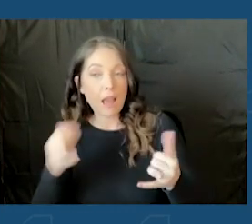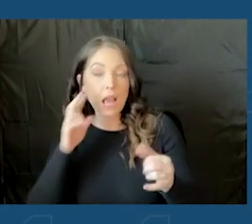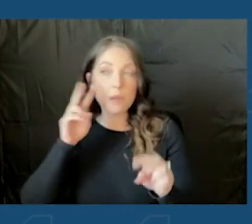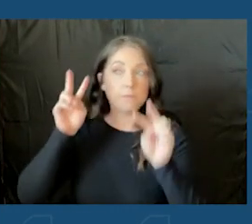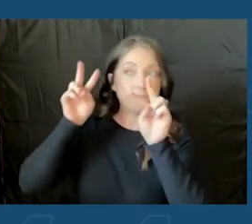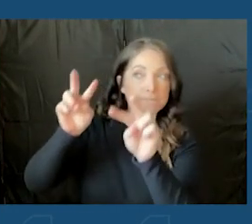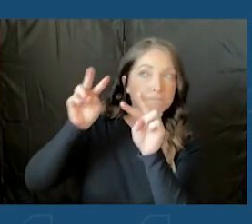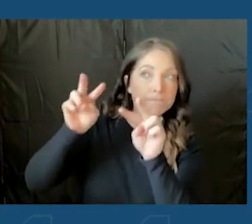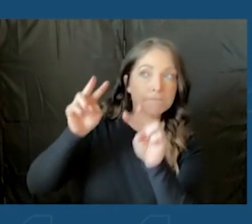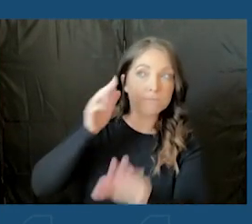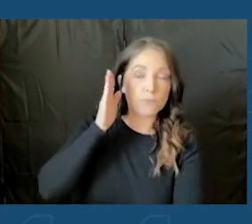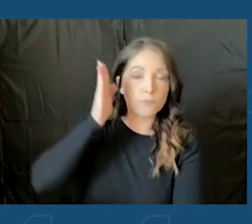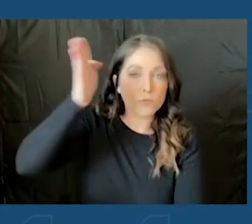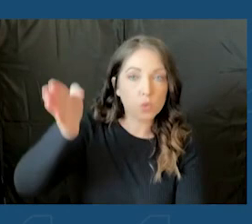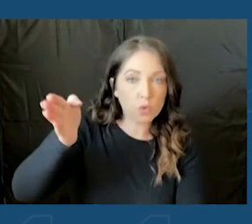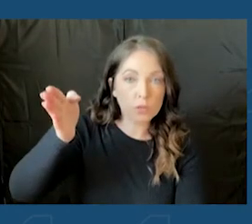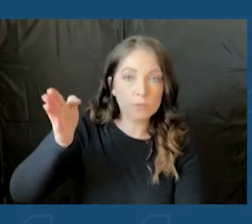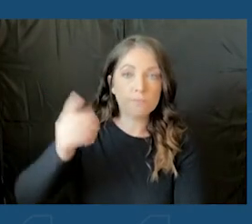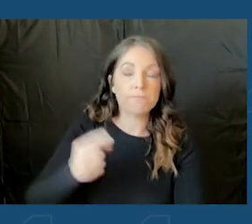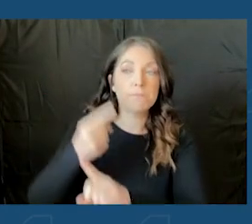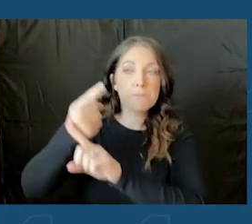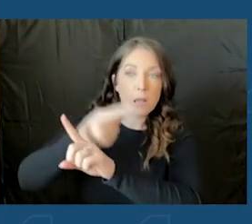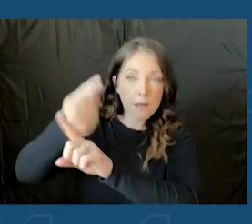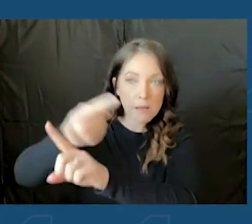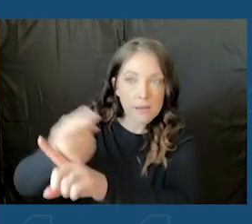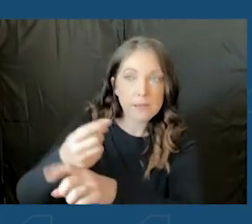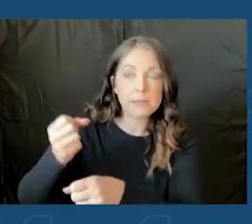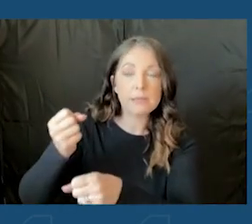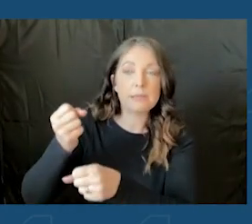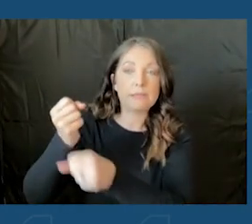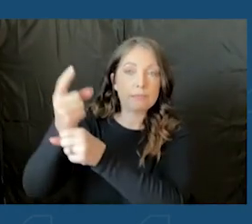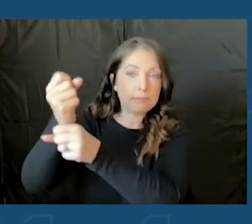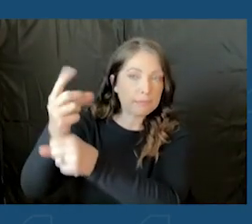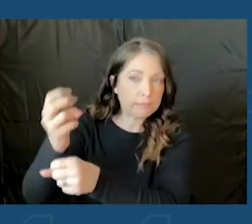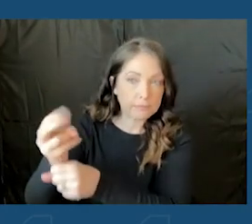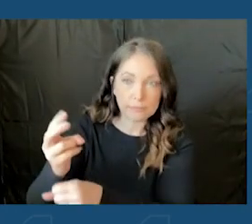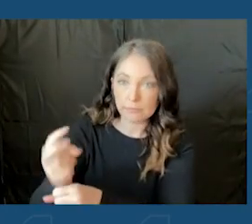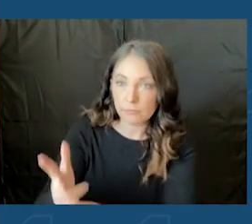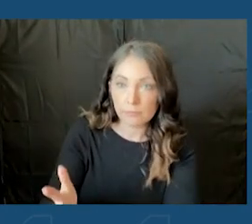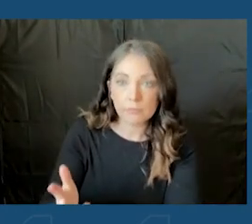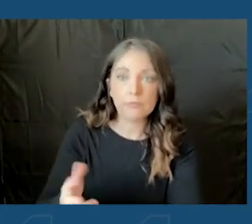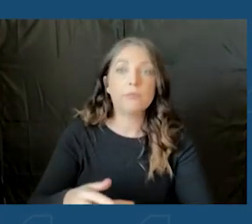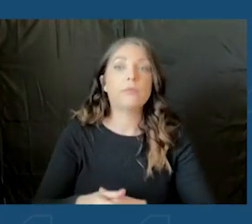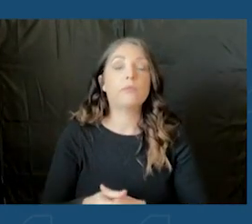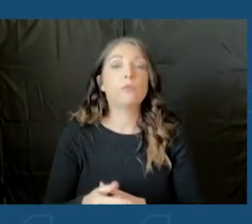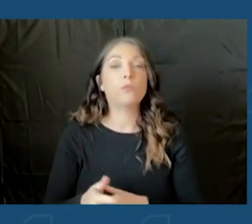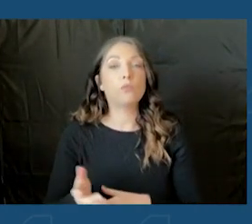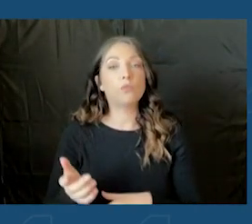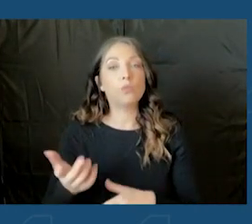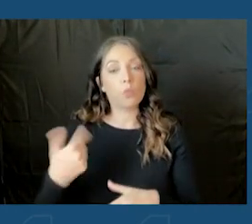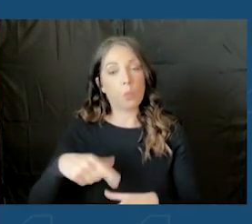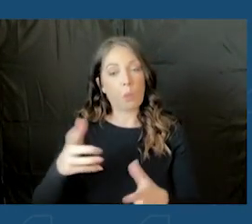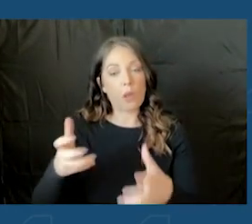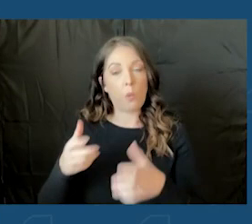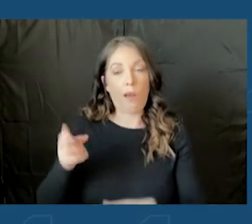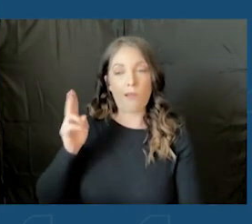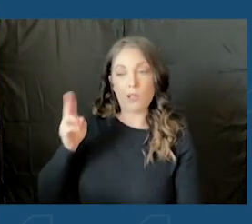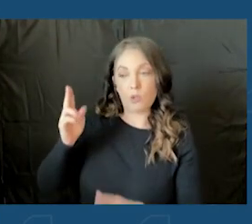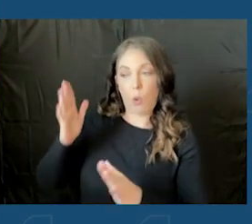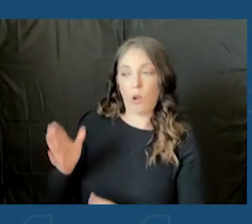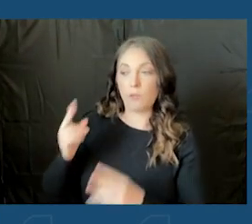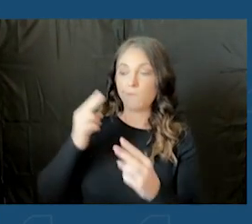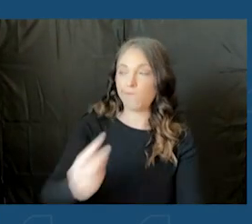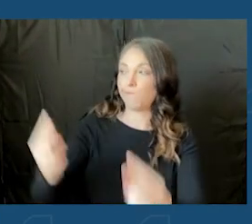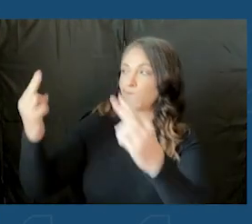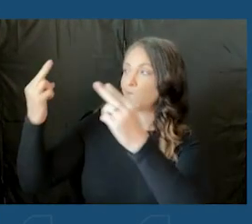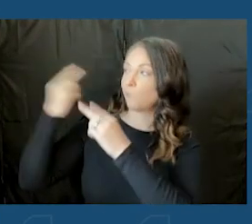doing in the months and years ahead to really have historians look back at this time and show how New York State